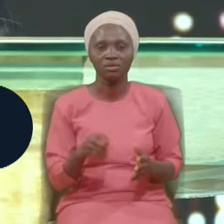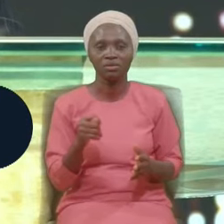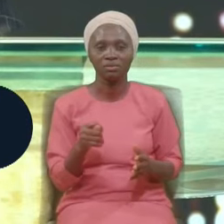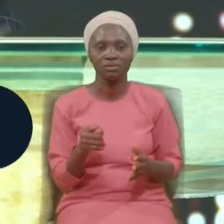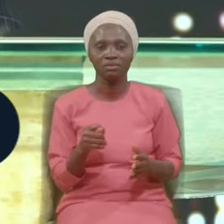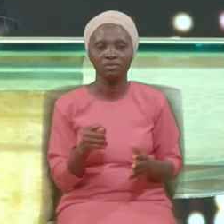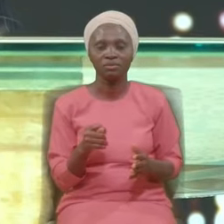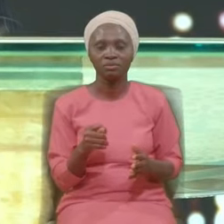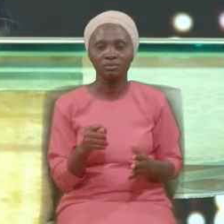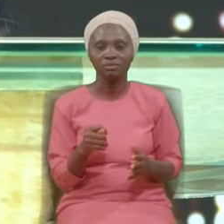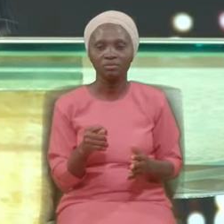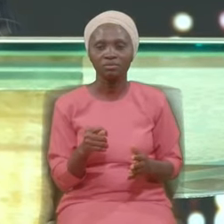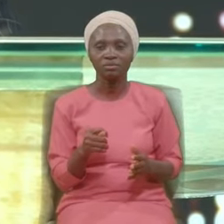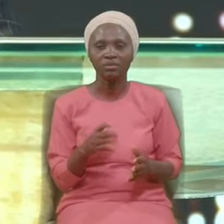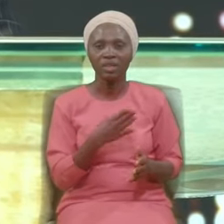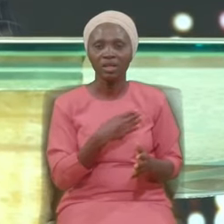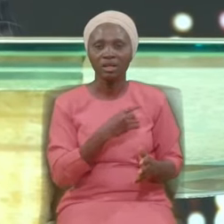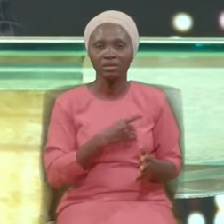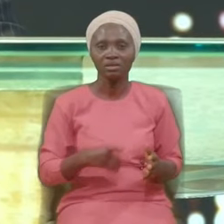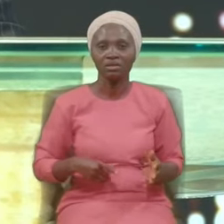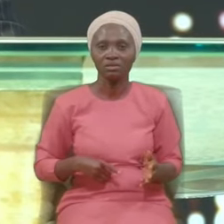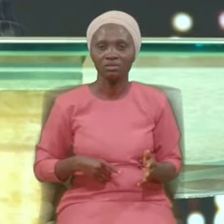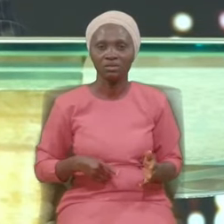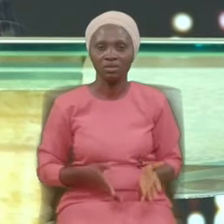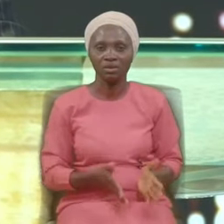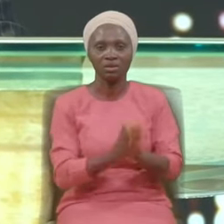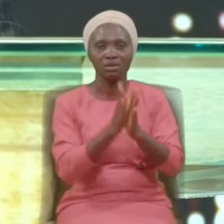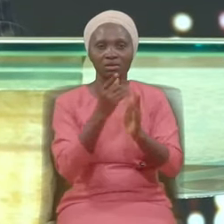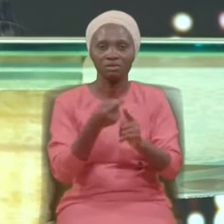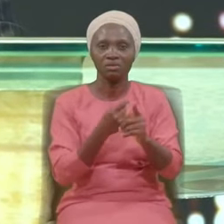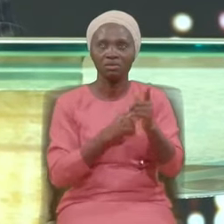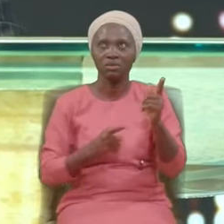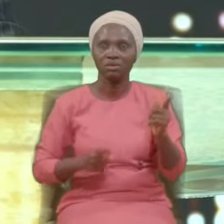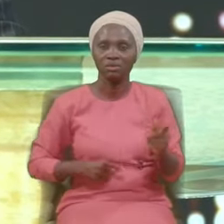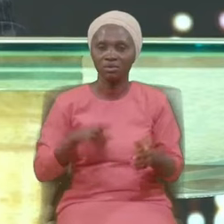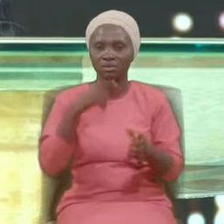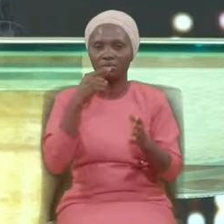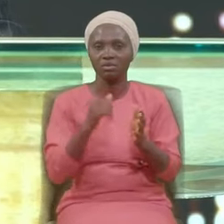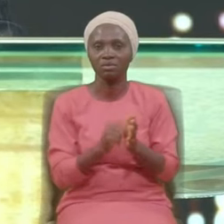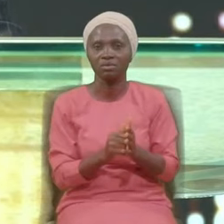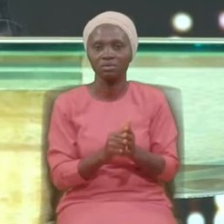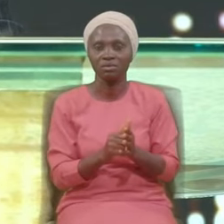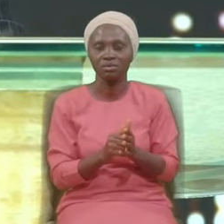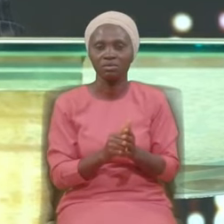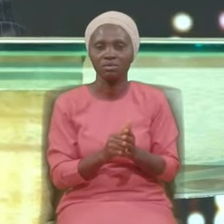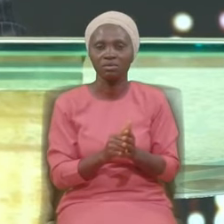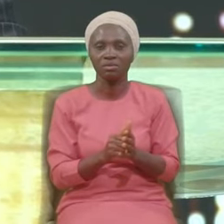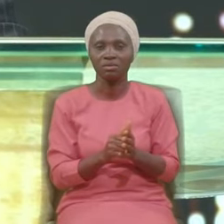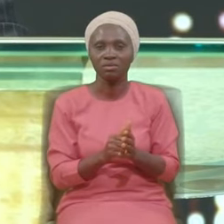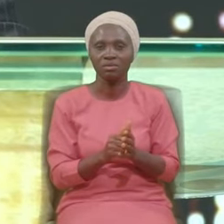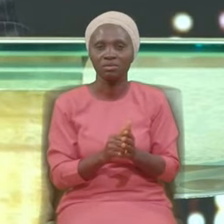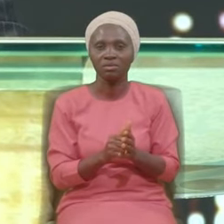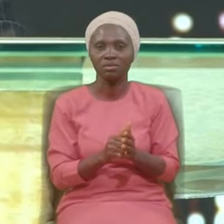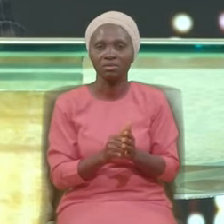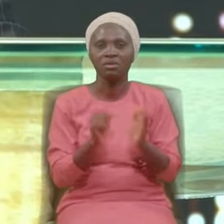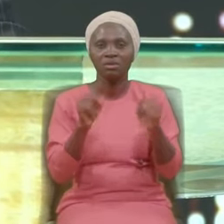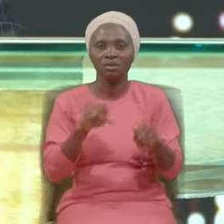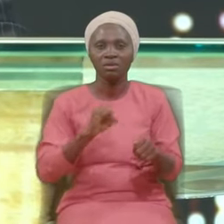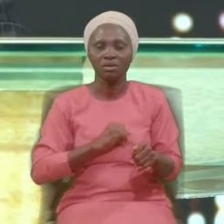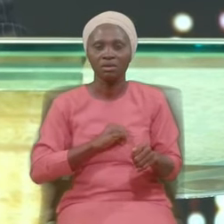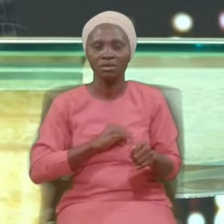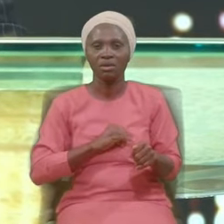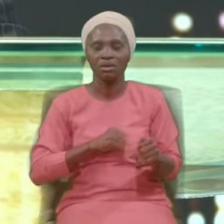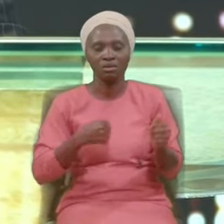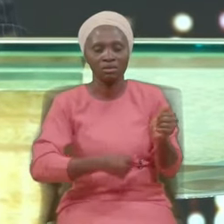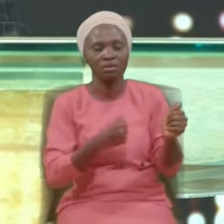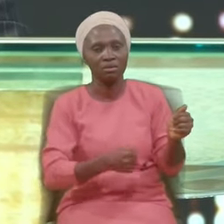David. And David inquired of the Lord, saying, shall I pursue after this